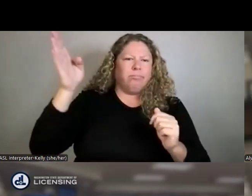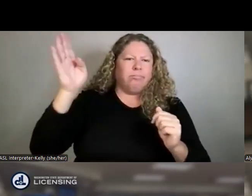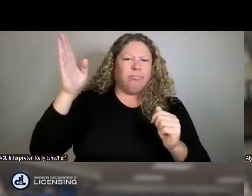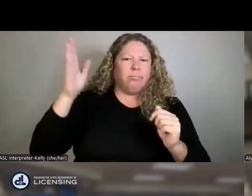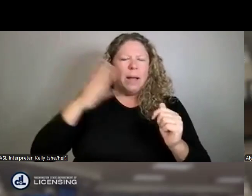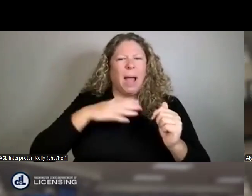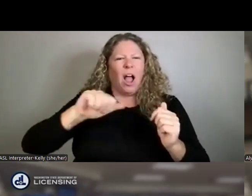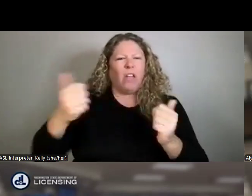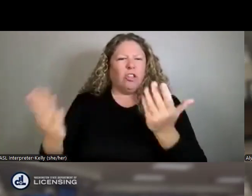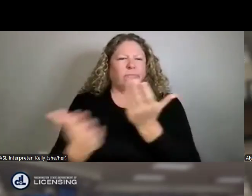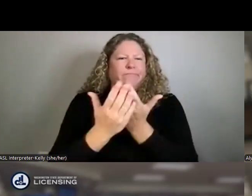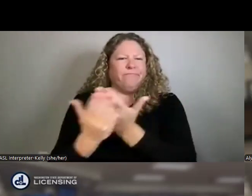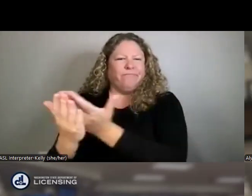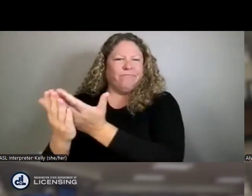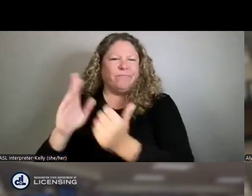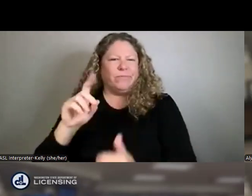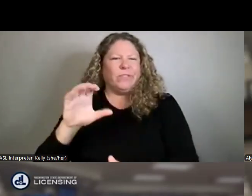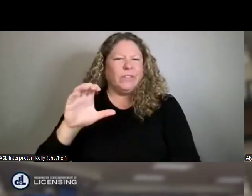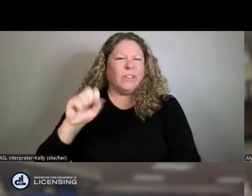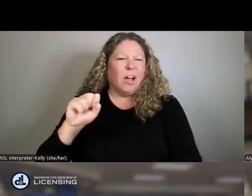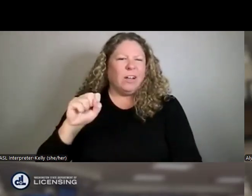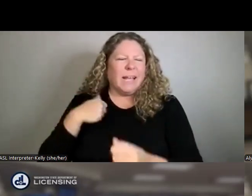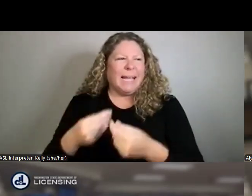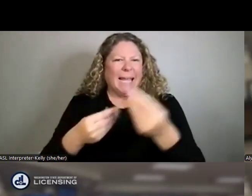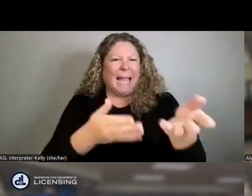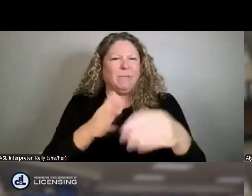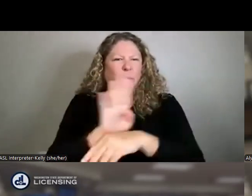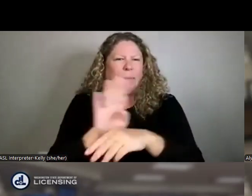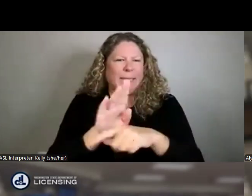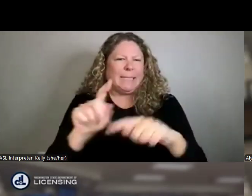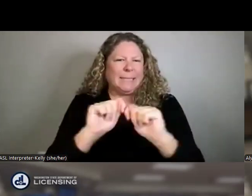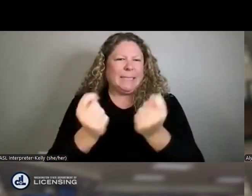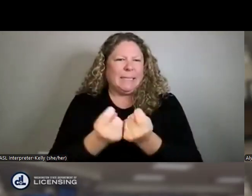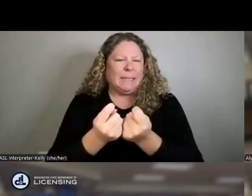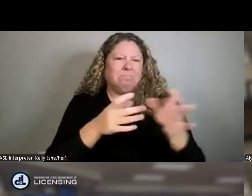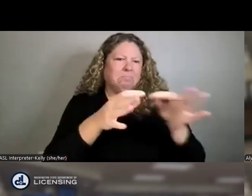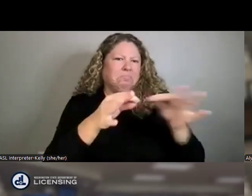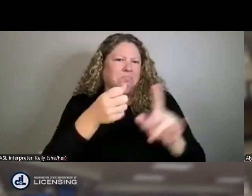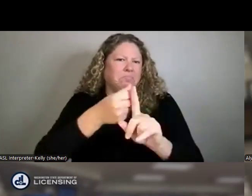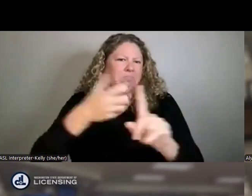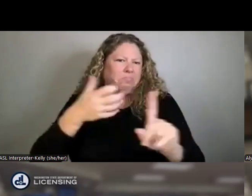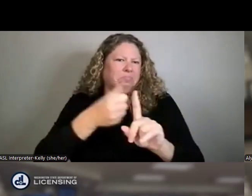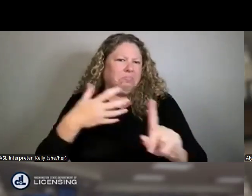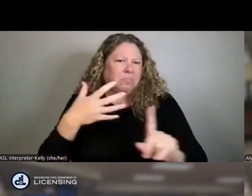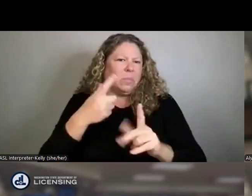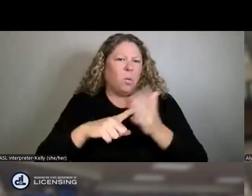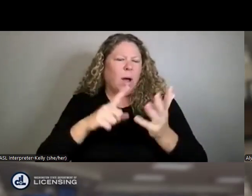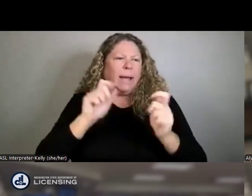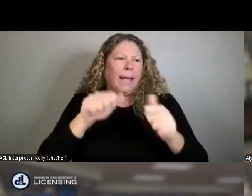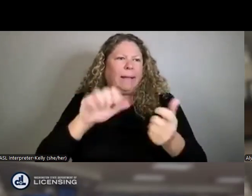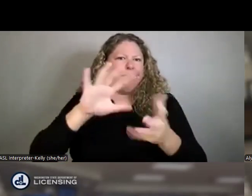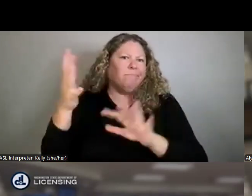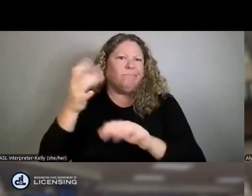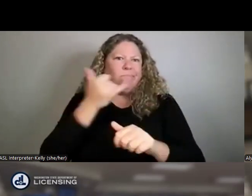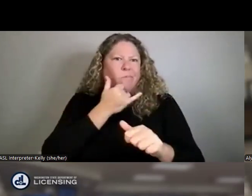that I provided alongside this map to the business team, discussions about some of those things that do go wrong for our customers and some of